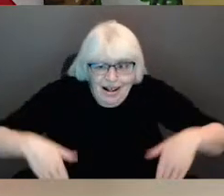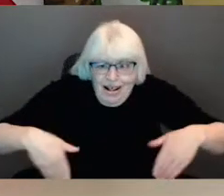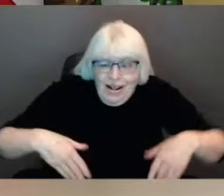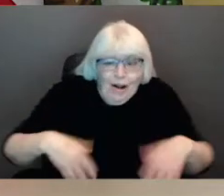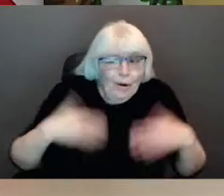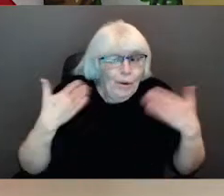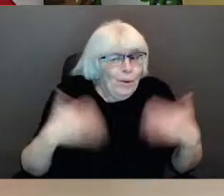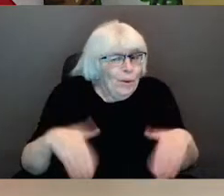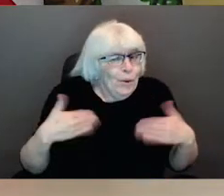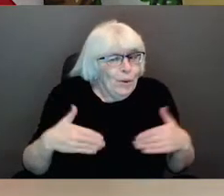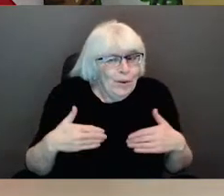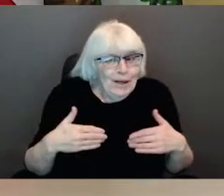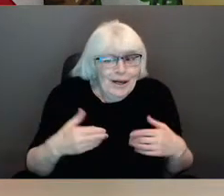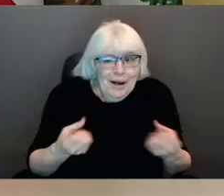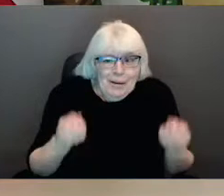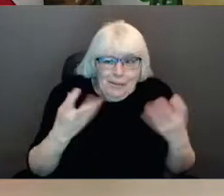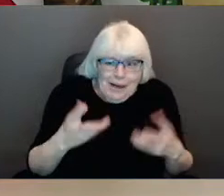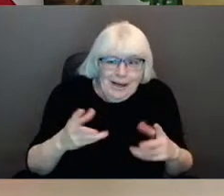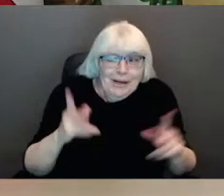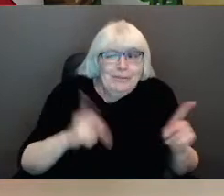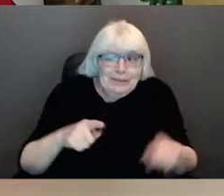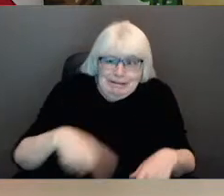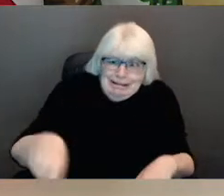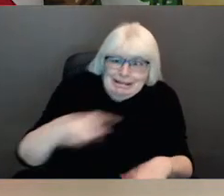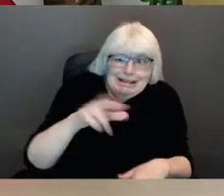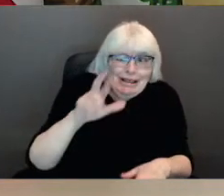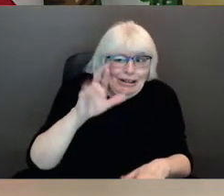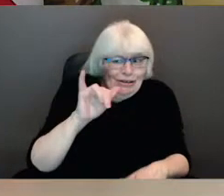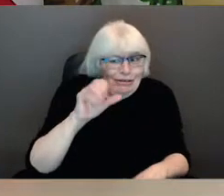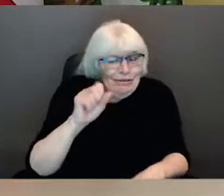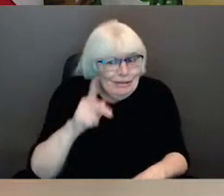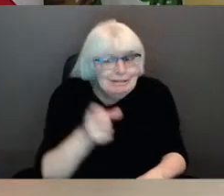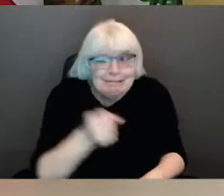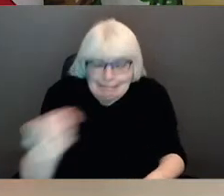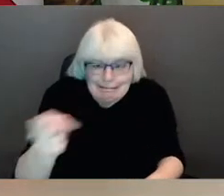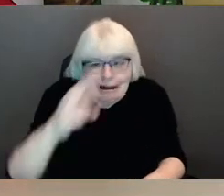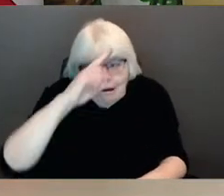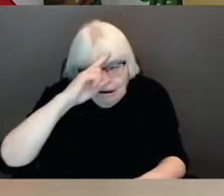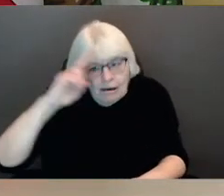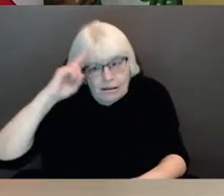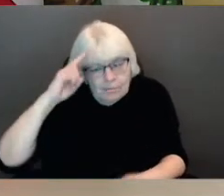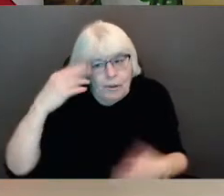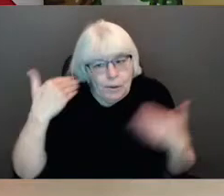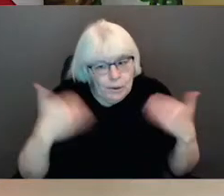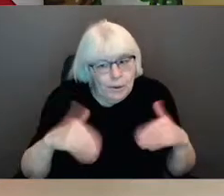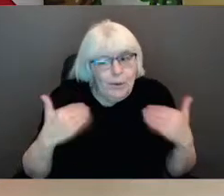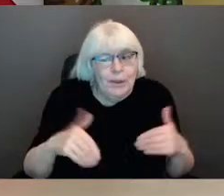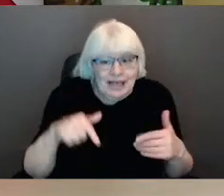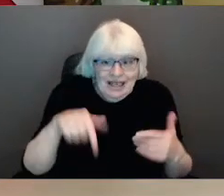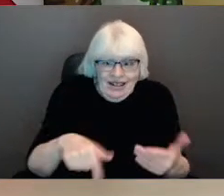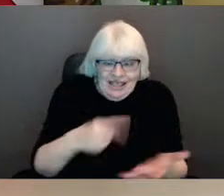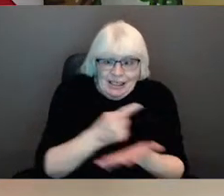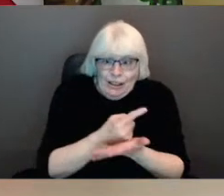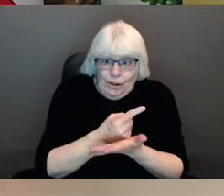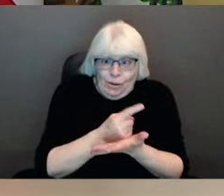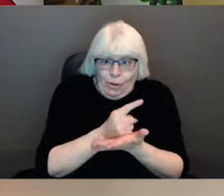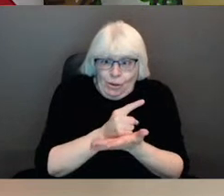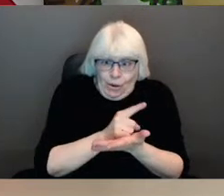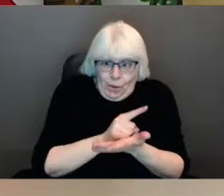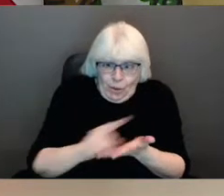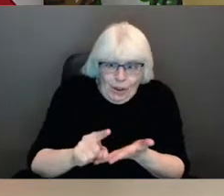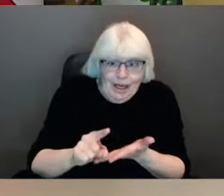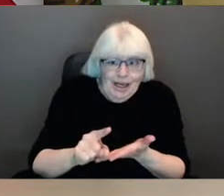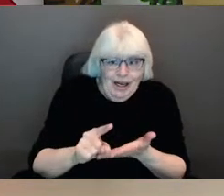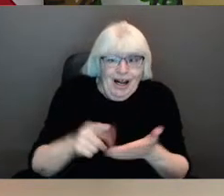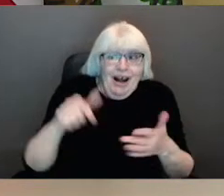COVID-19. There are over 2,000 vaccine appointments available this week across the province, including appointments for 1st, 2nd, and